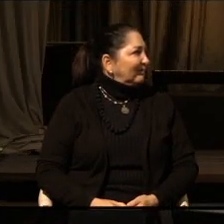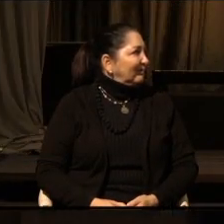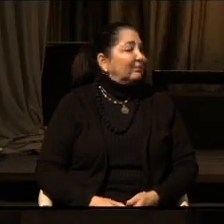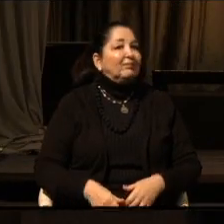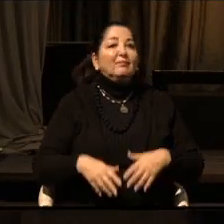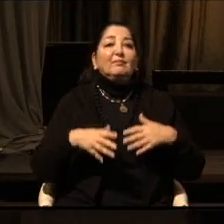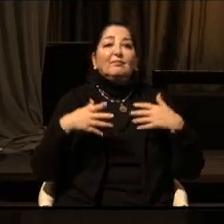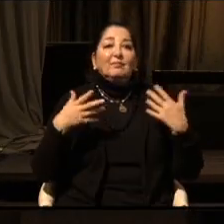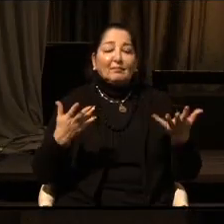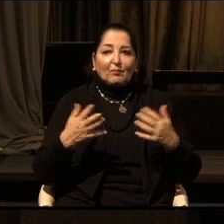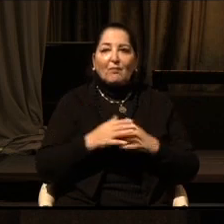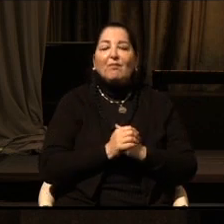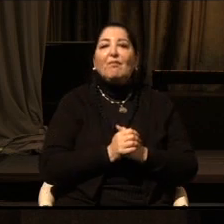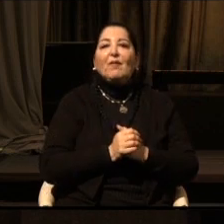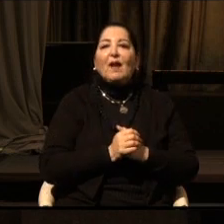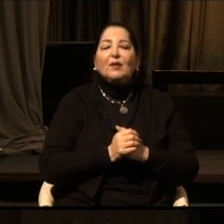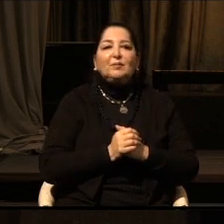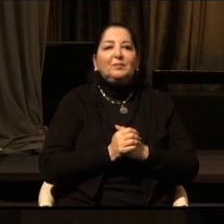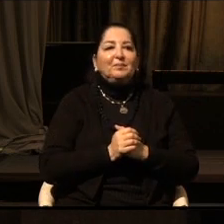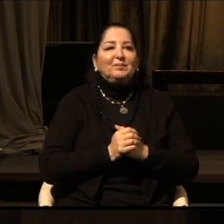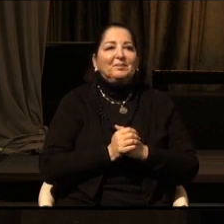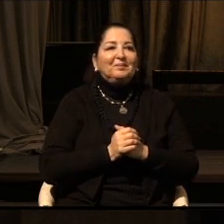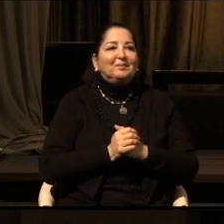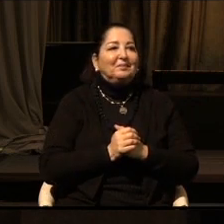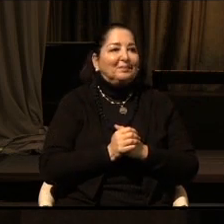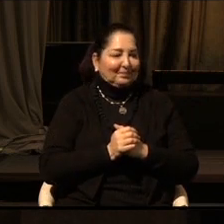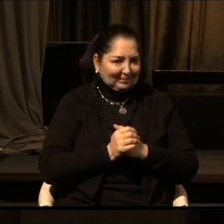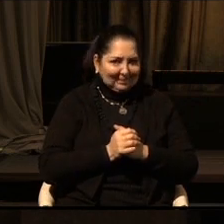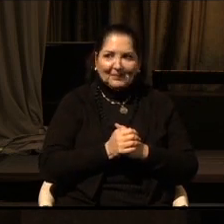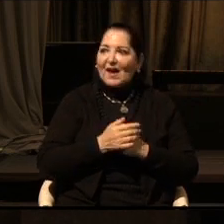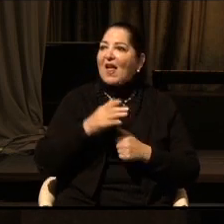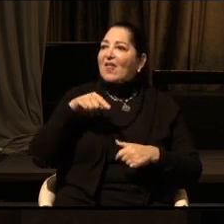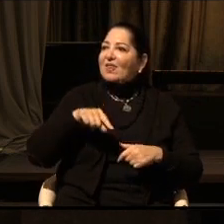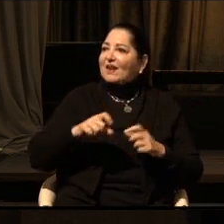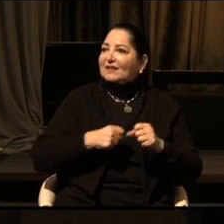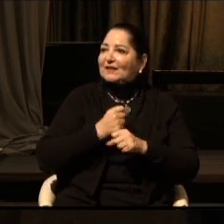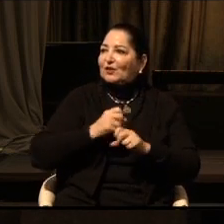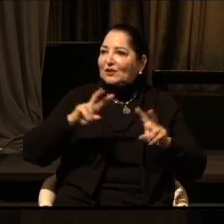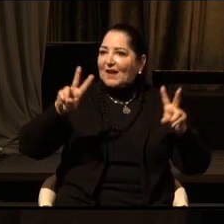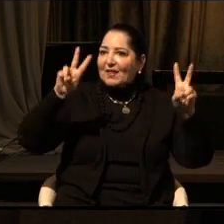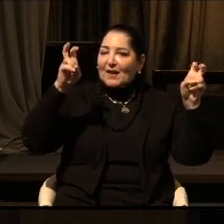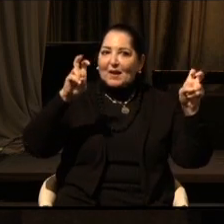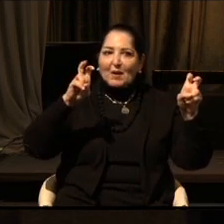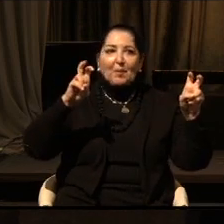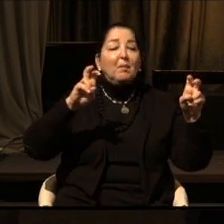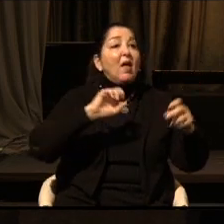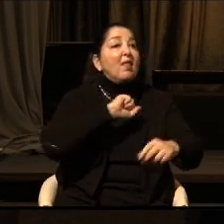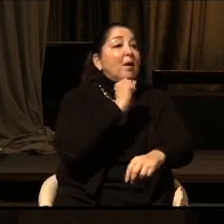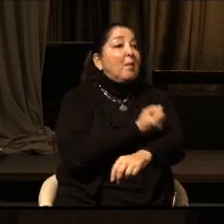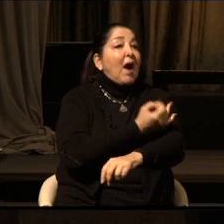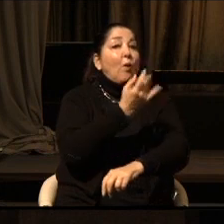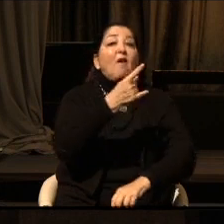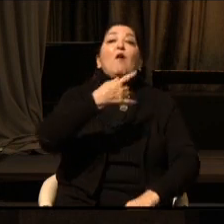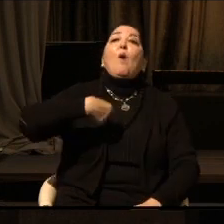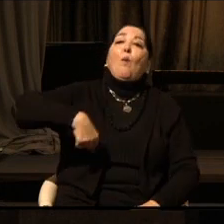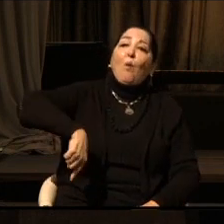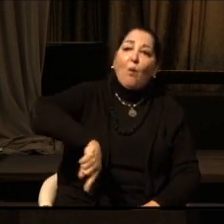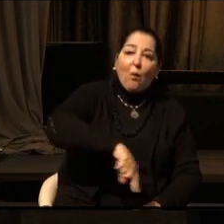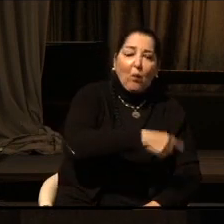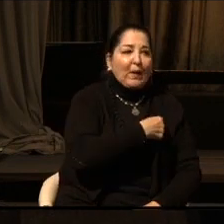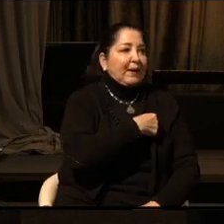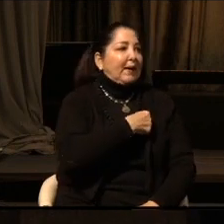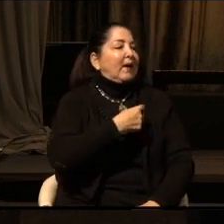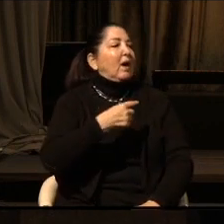So, in the spirit of this year's theme, the power of we, I think that is